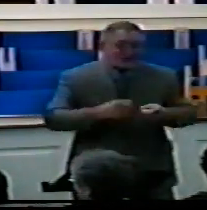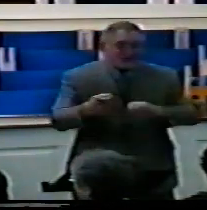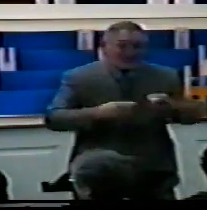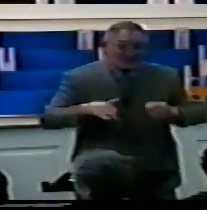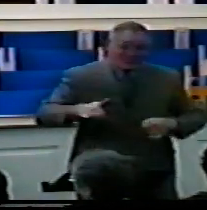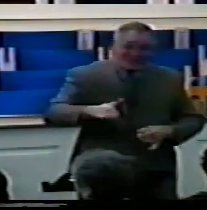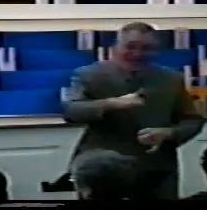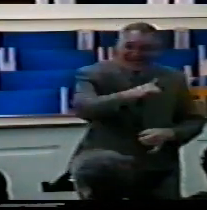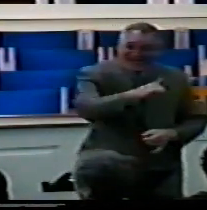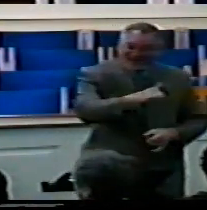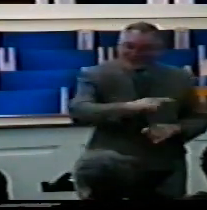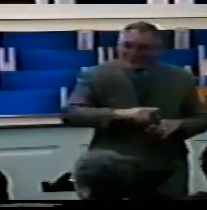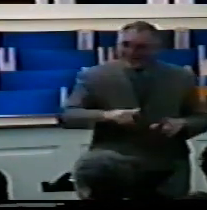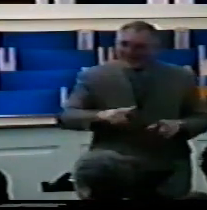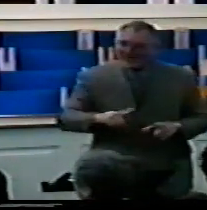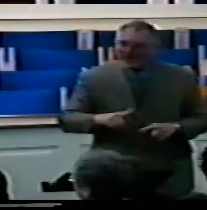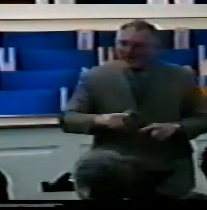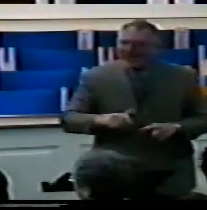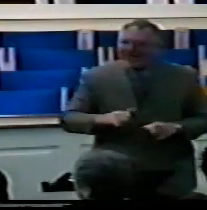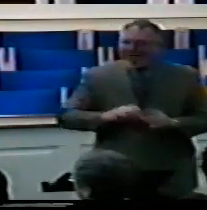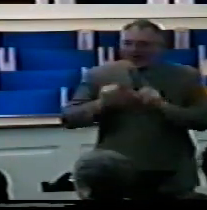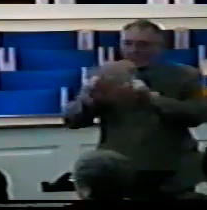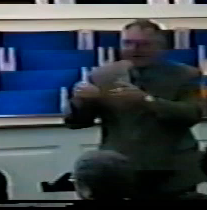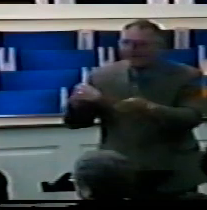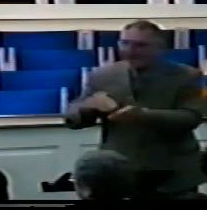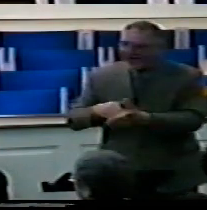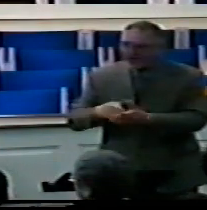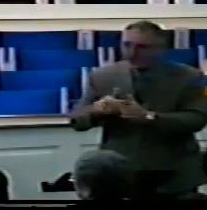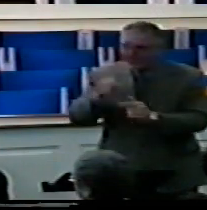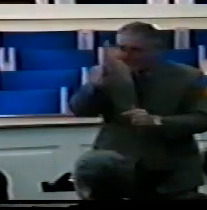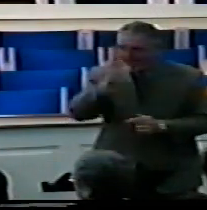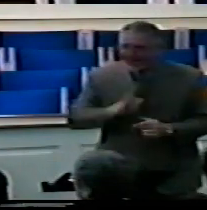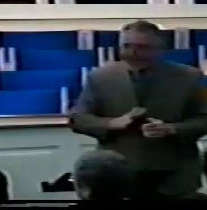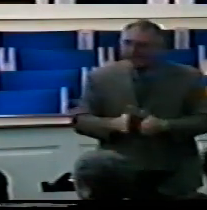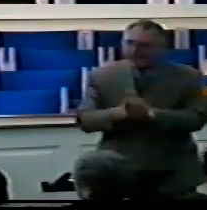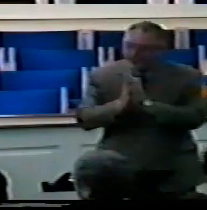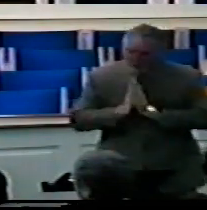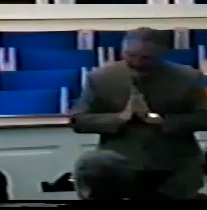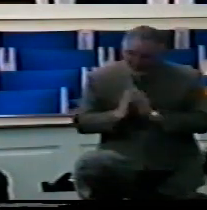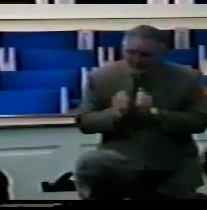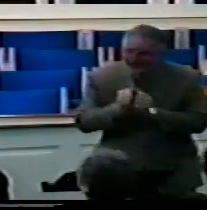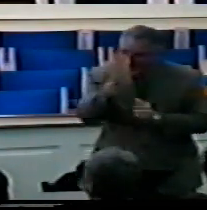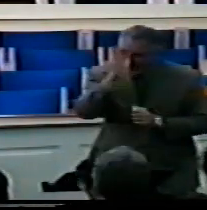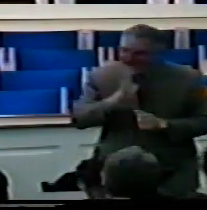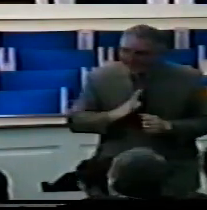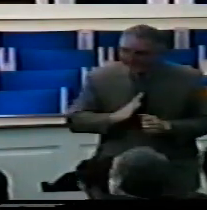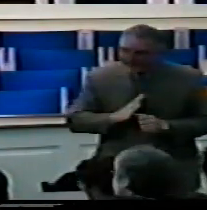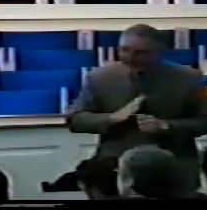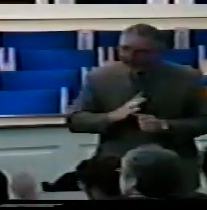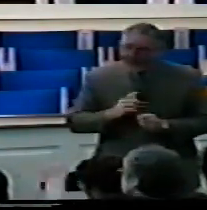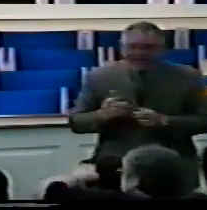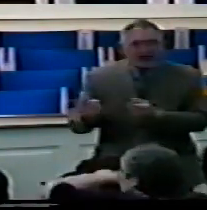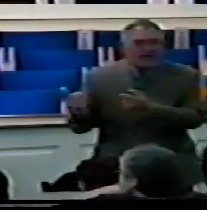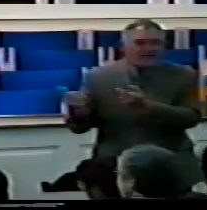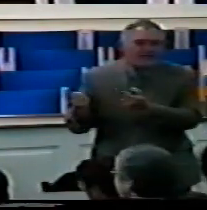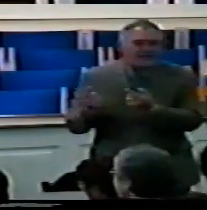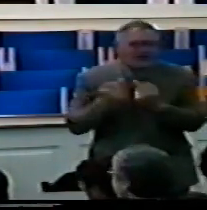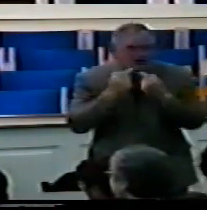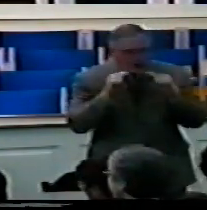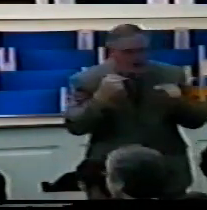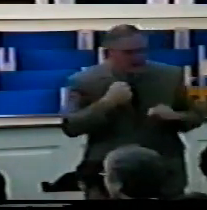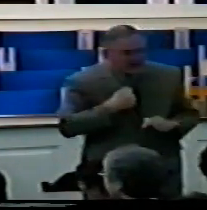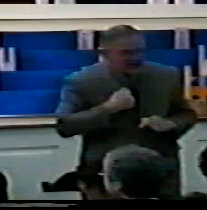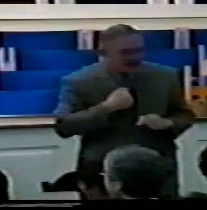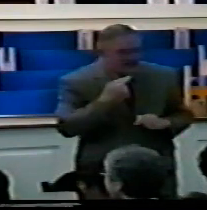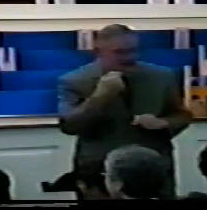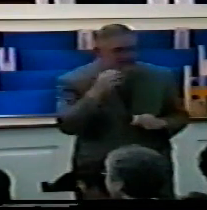saved? I went back, sat down beside him, prayed a little bit with him. And he turned to me and he said, preacher,